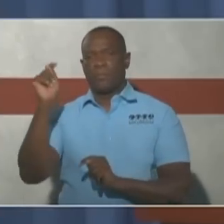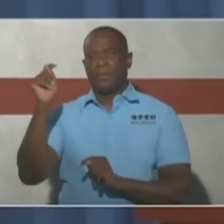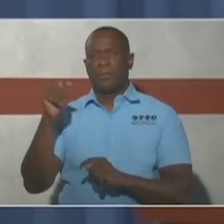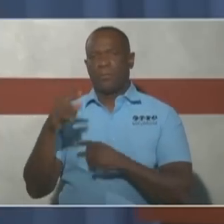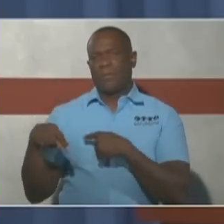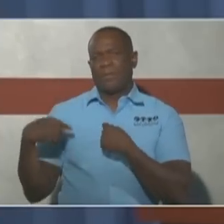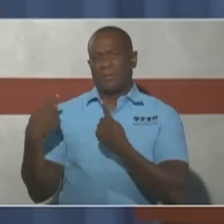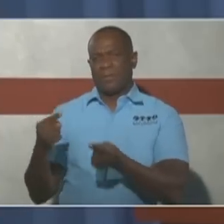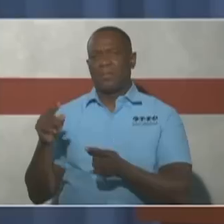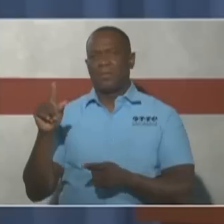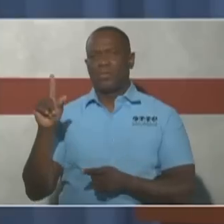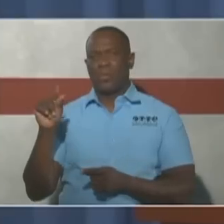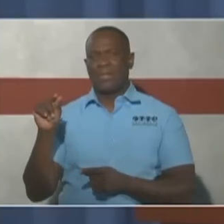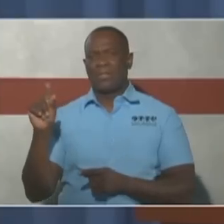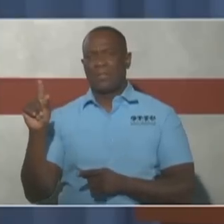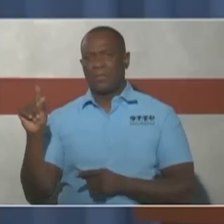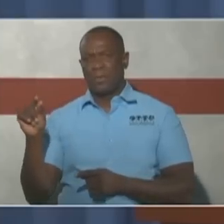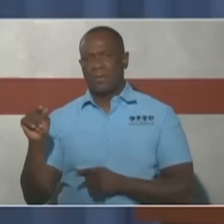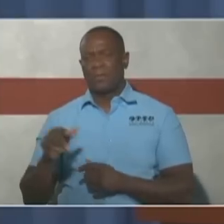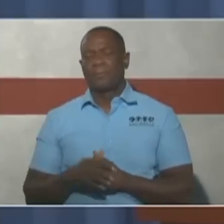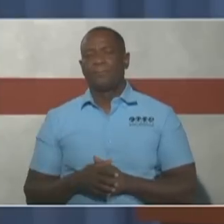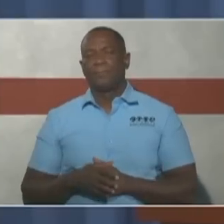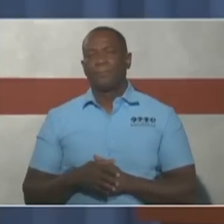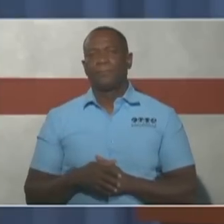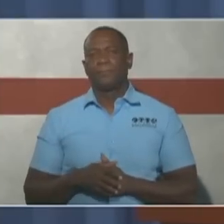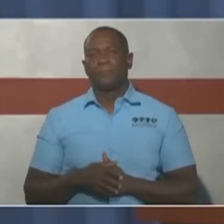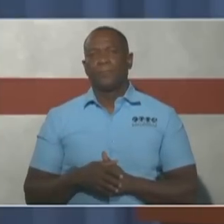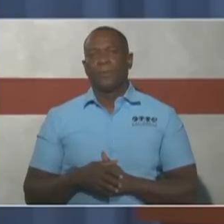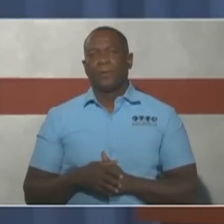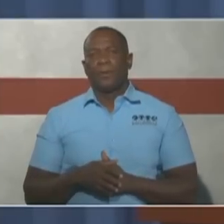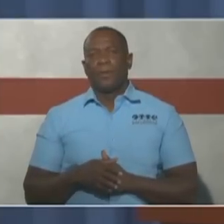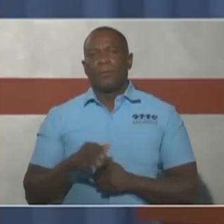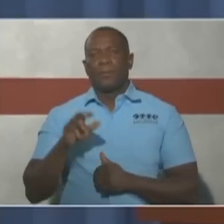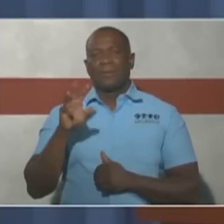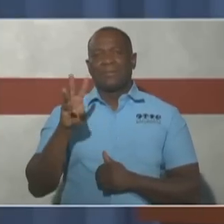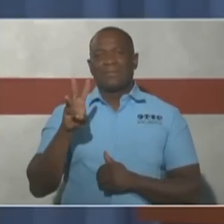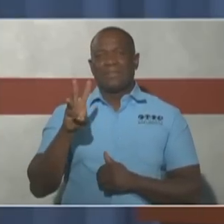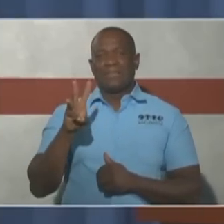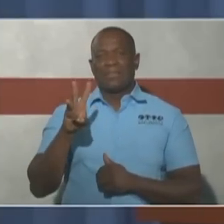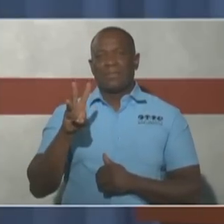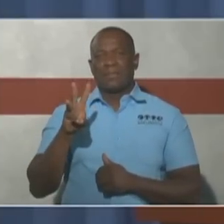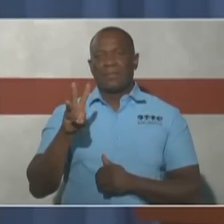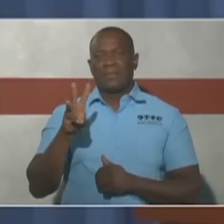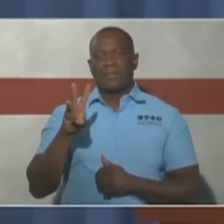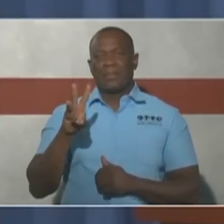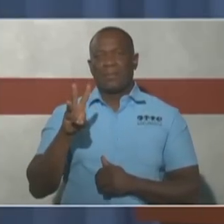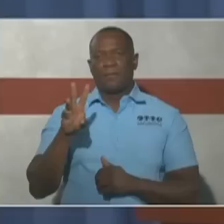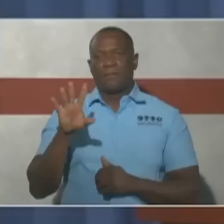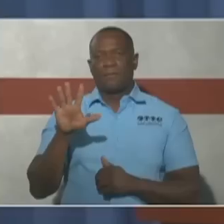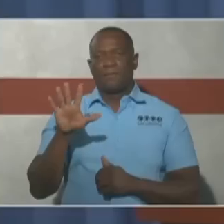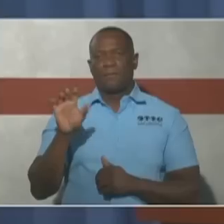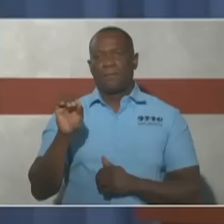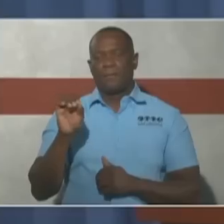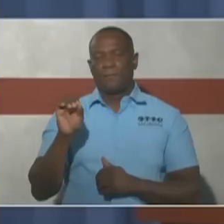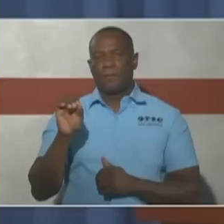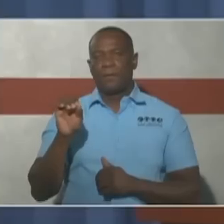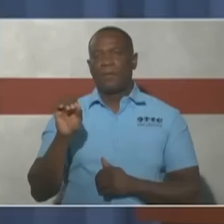the dominant one in Trinidad and Tobago since early 2022. During the time it's been around, it has evolved to give rise to